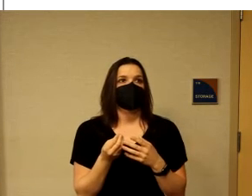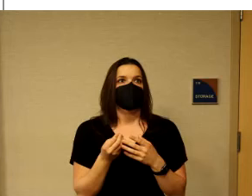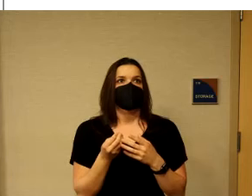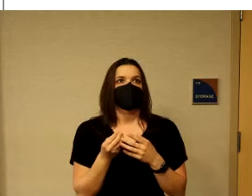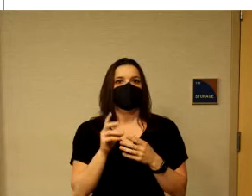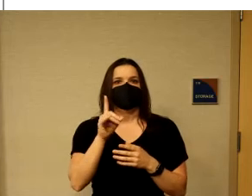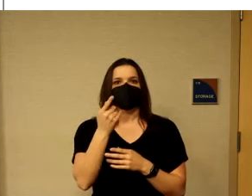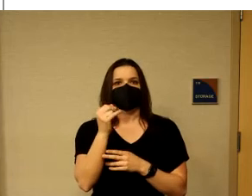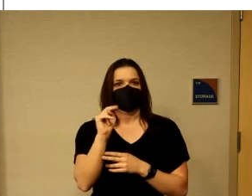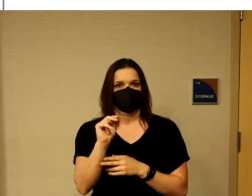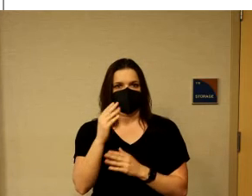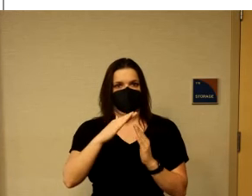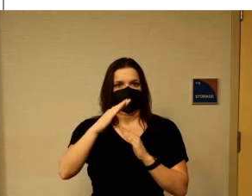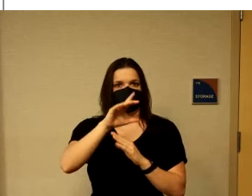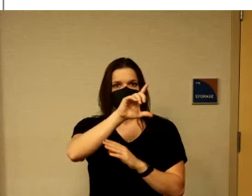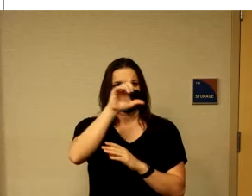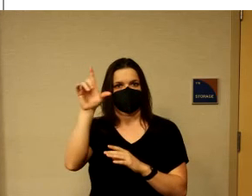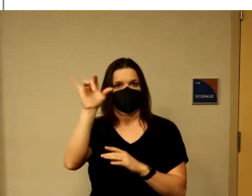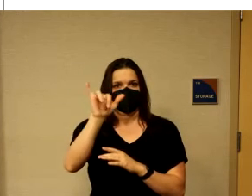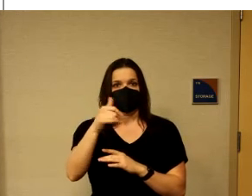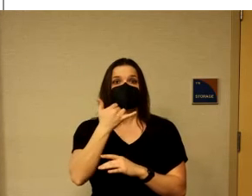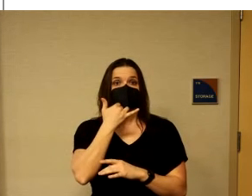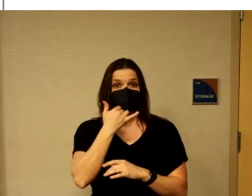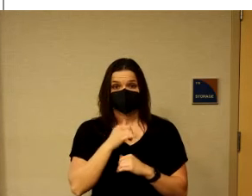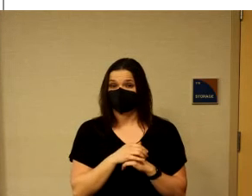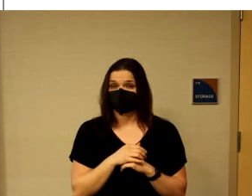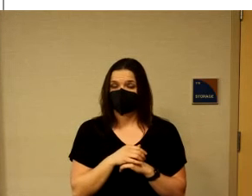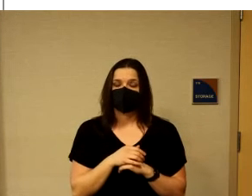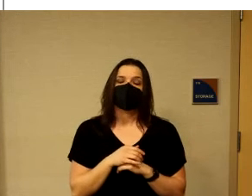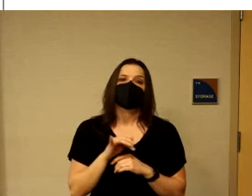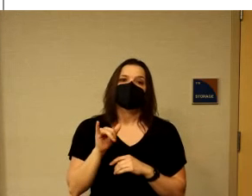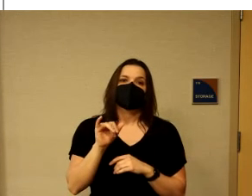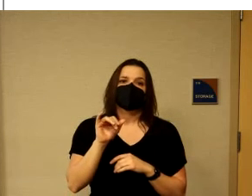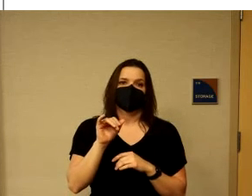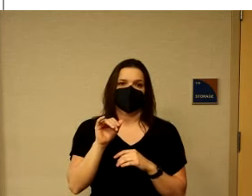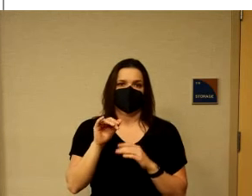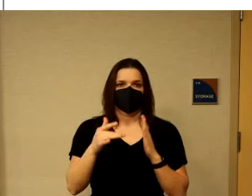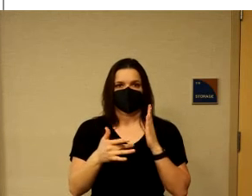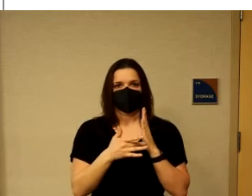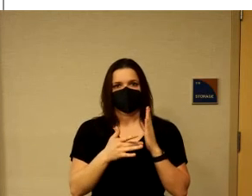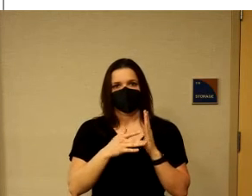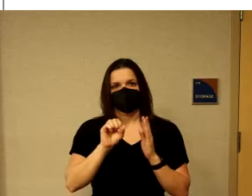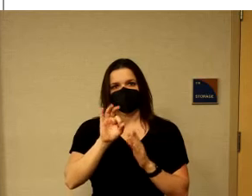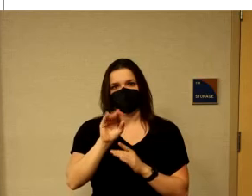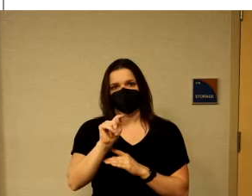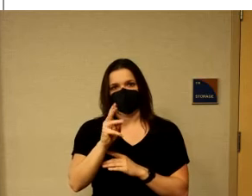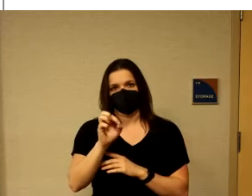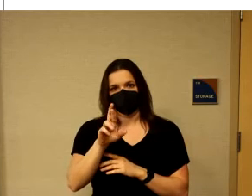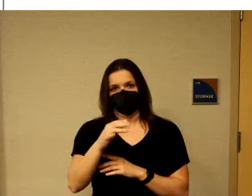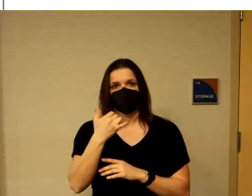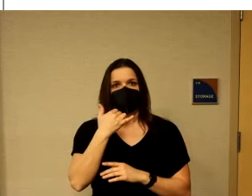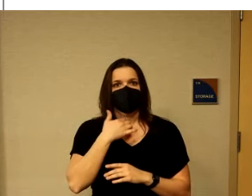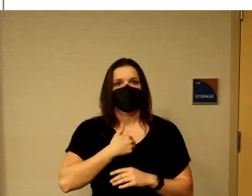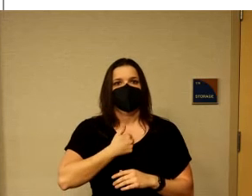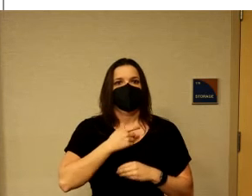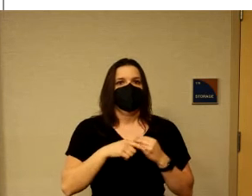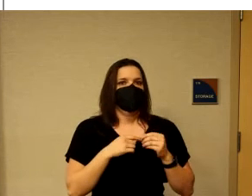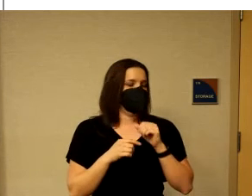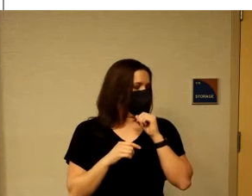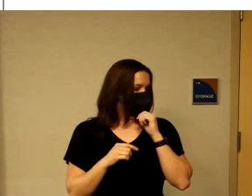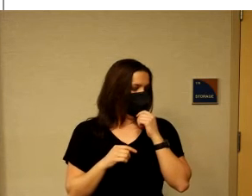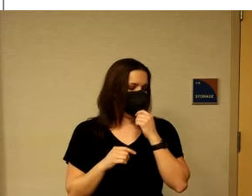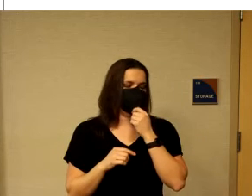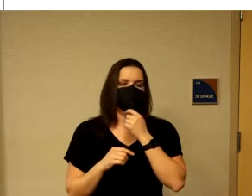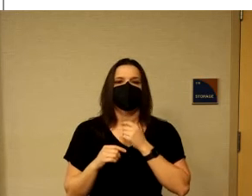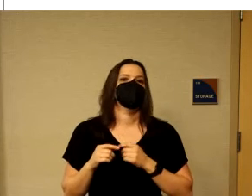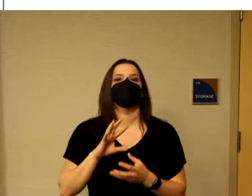the deviation at the top, that one it's wrong. The software malfunctioned this morning, so I apologize for that. The